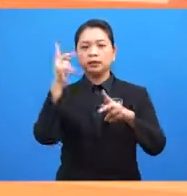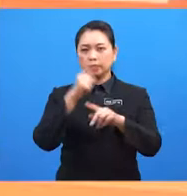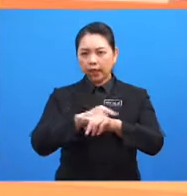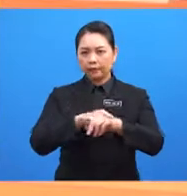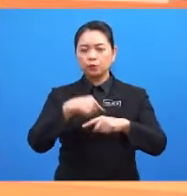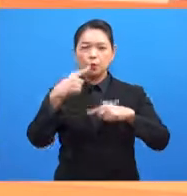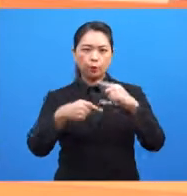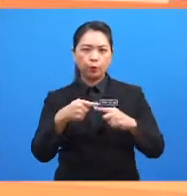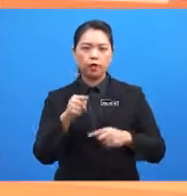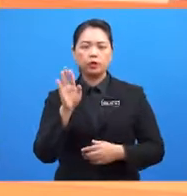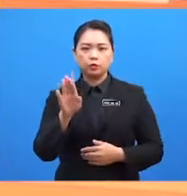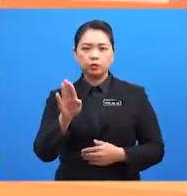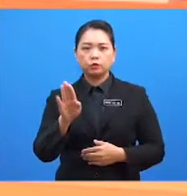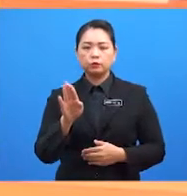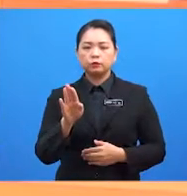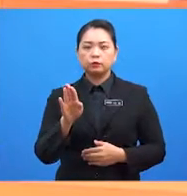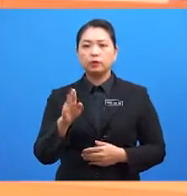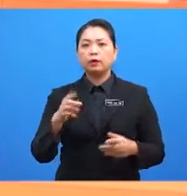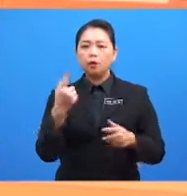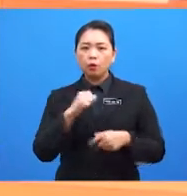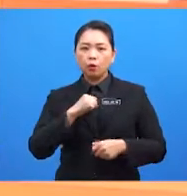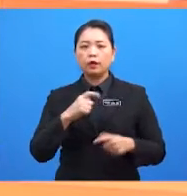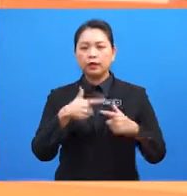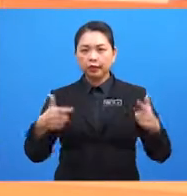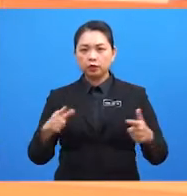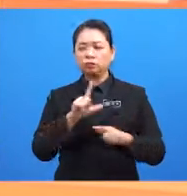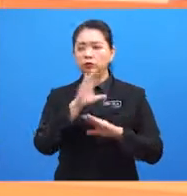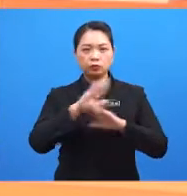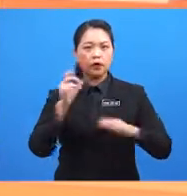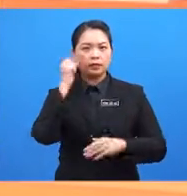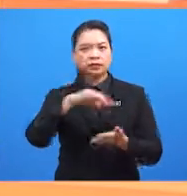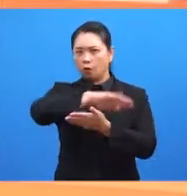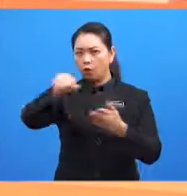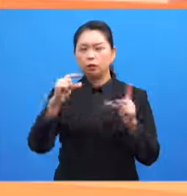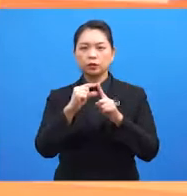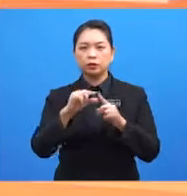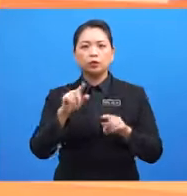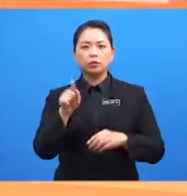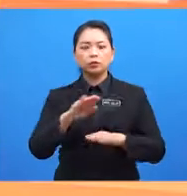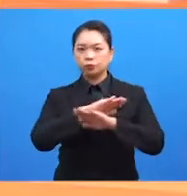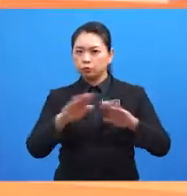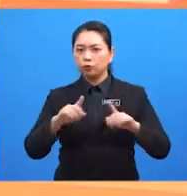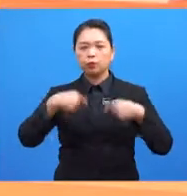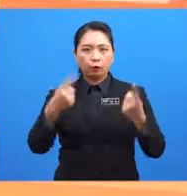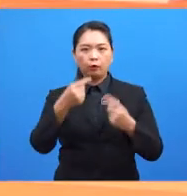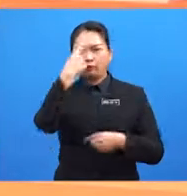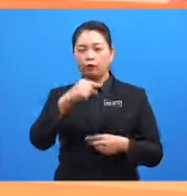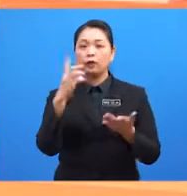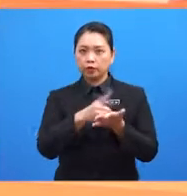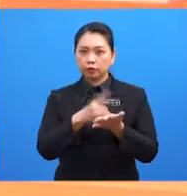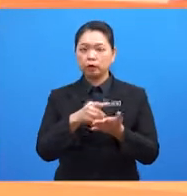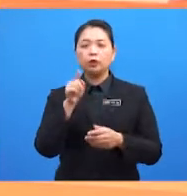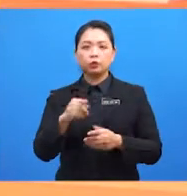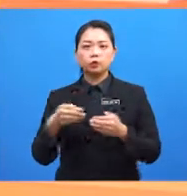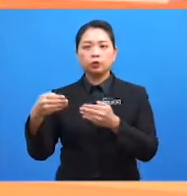language, when you read something, you don't understand all of the words. You don't always go for a dictionary. You